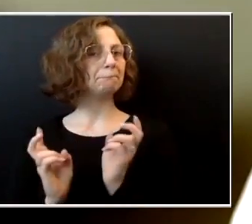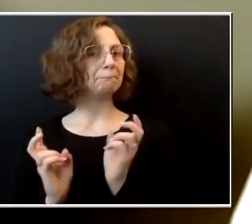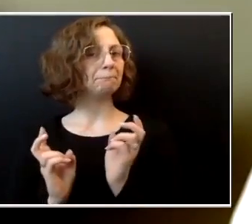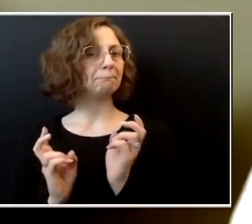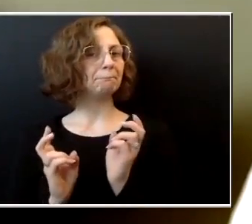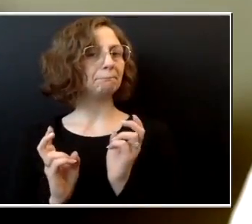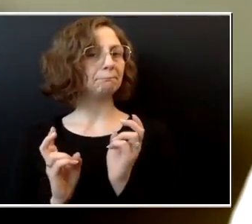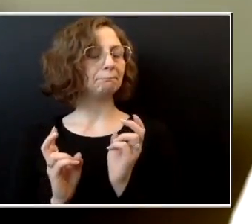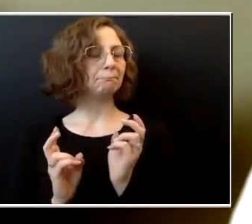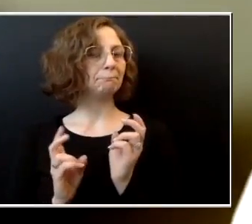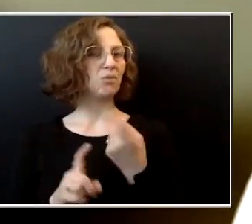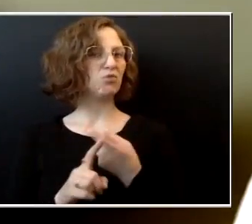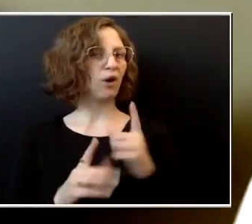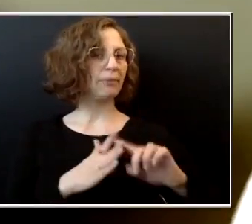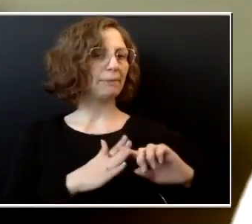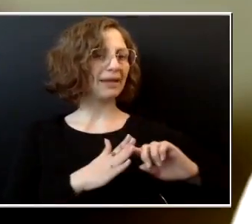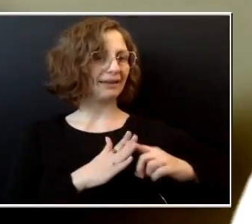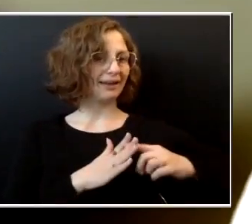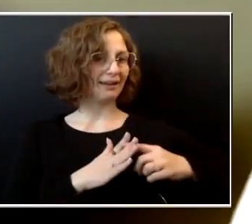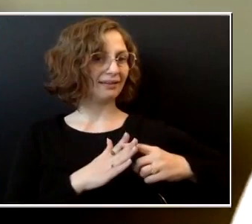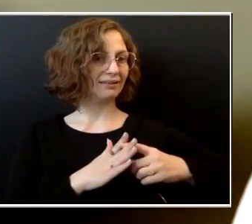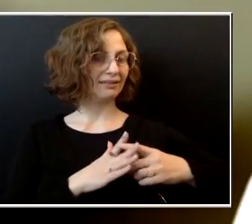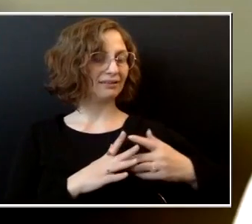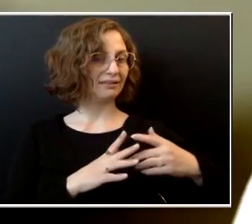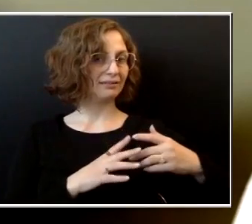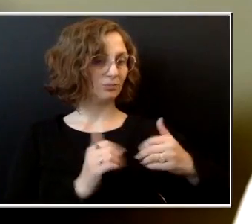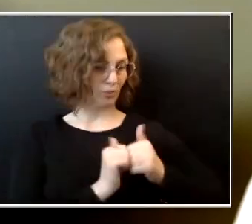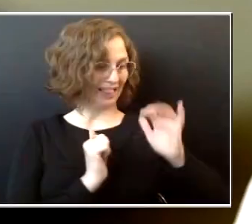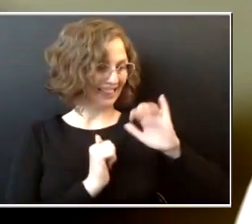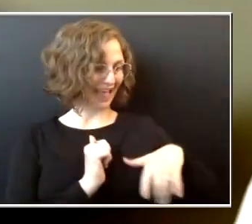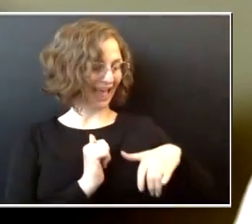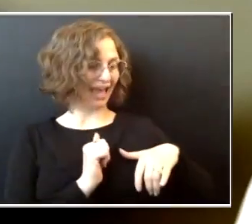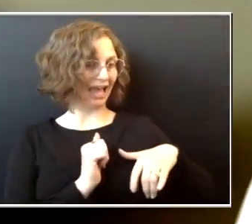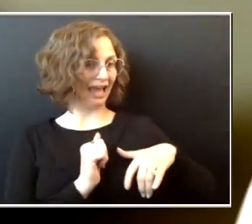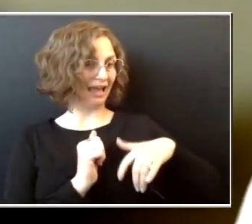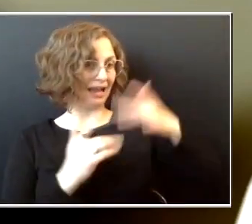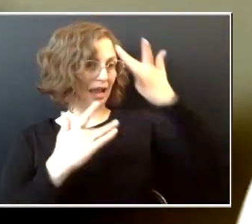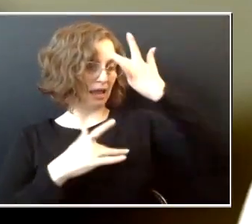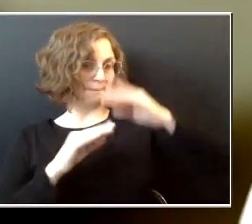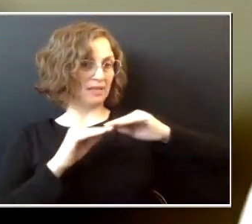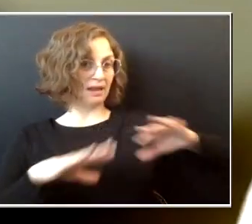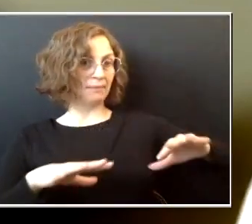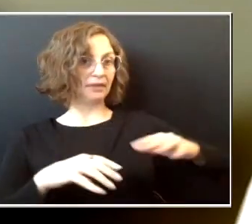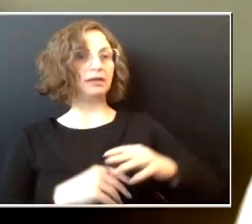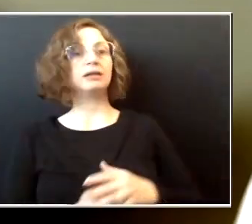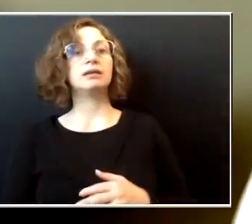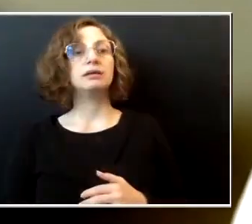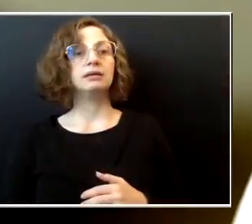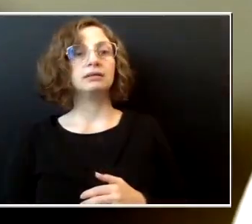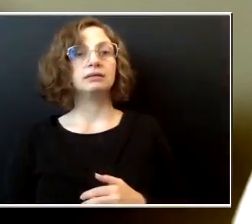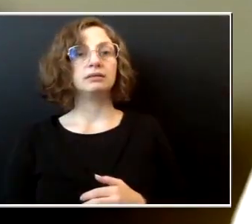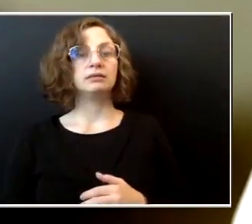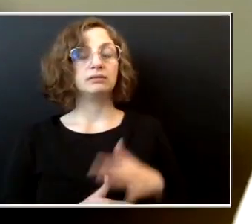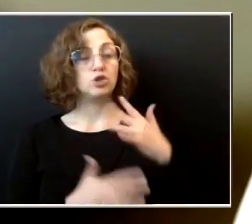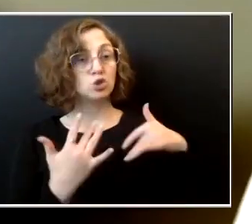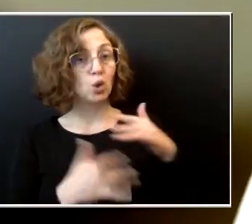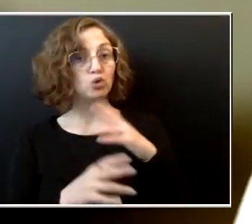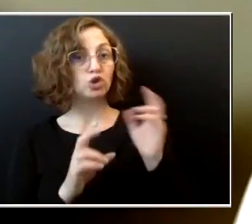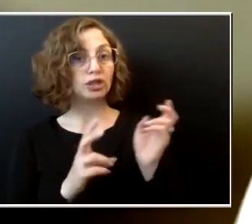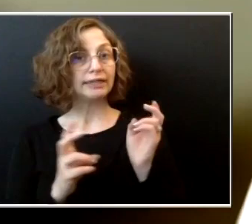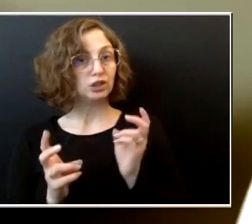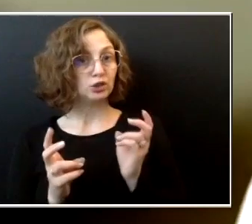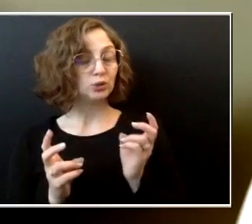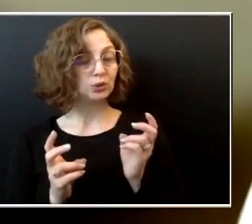plaguing, if you will, that epidemic, and really a lot of social strife and social issues. But it's